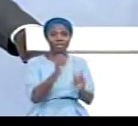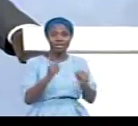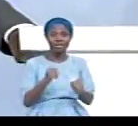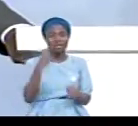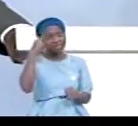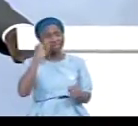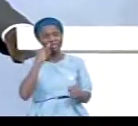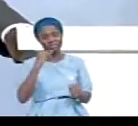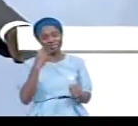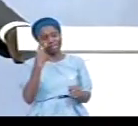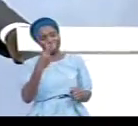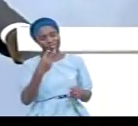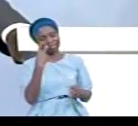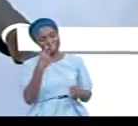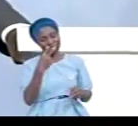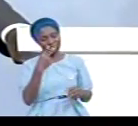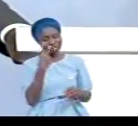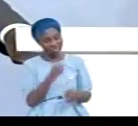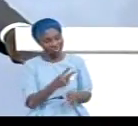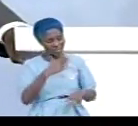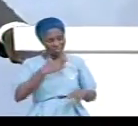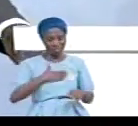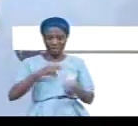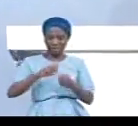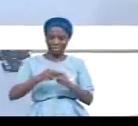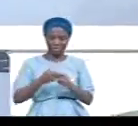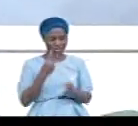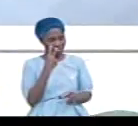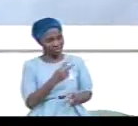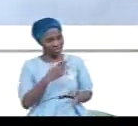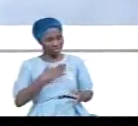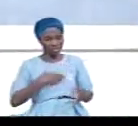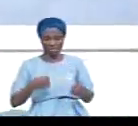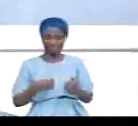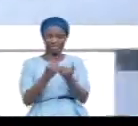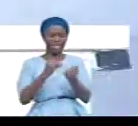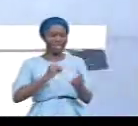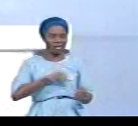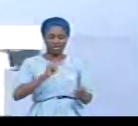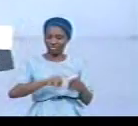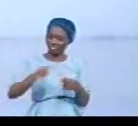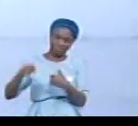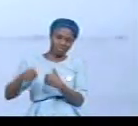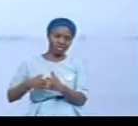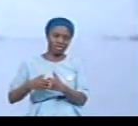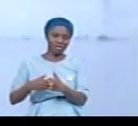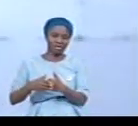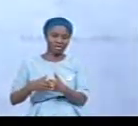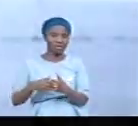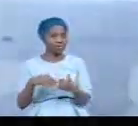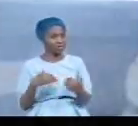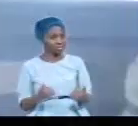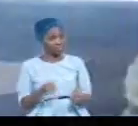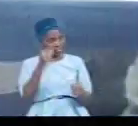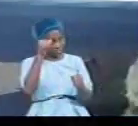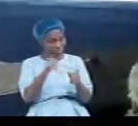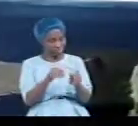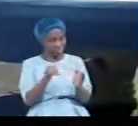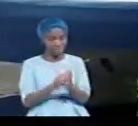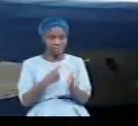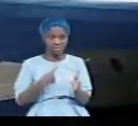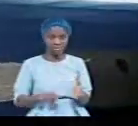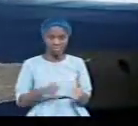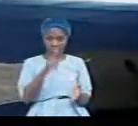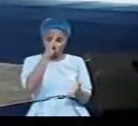I want to go back. Look at my persecution, I want to go back. Now, the just shall live by